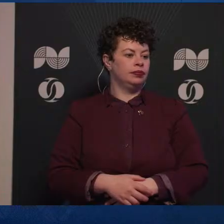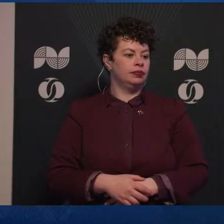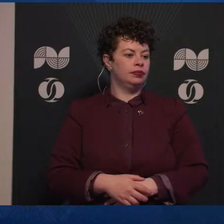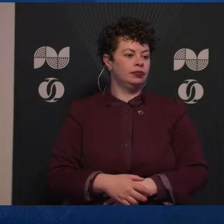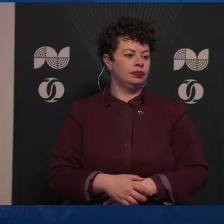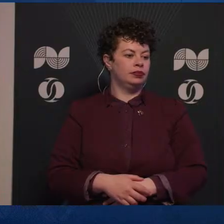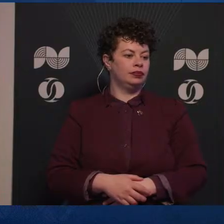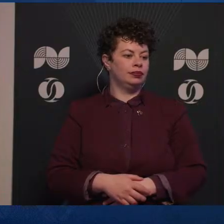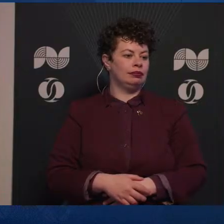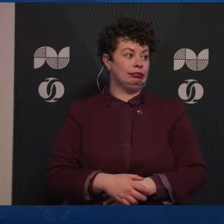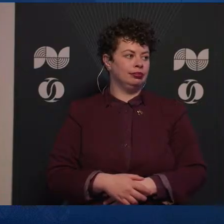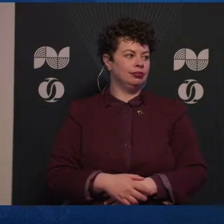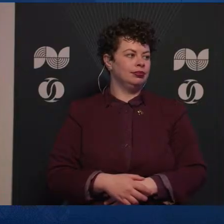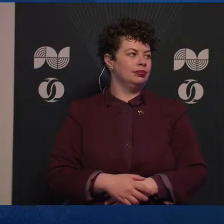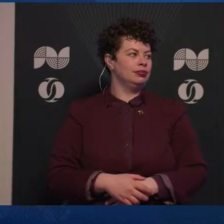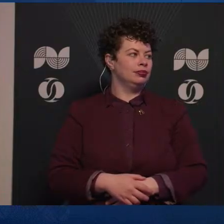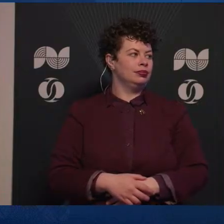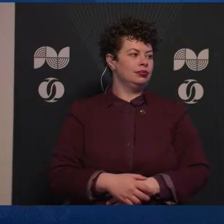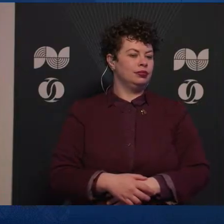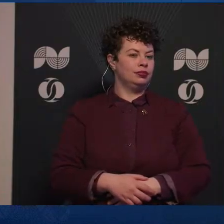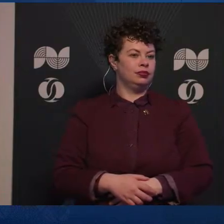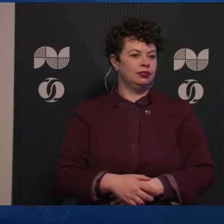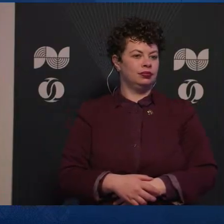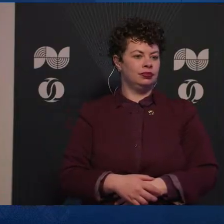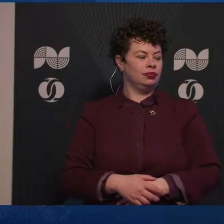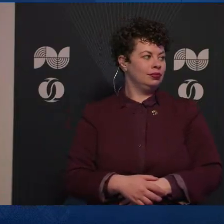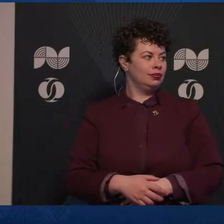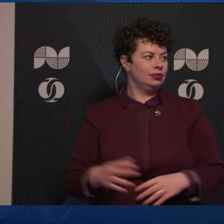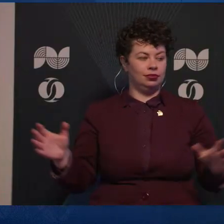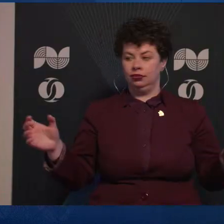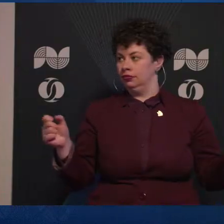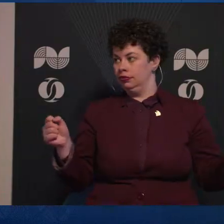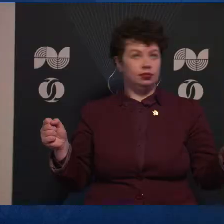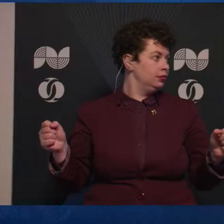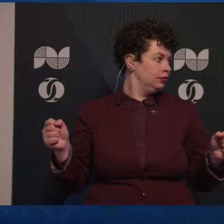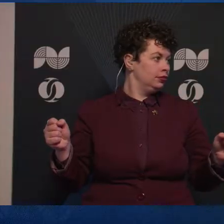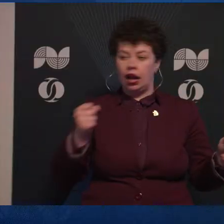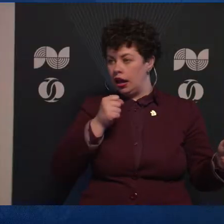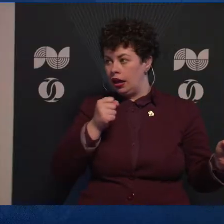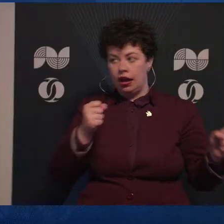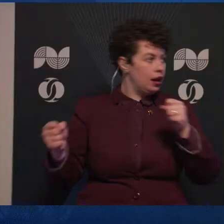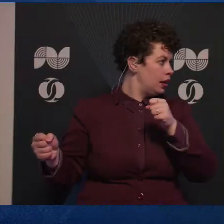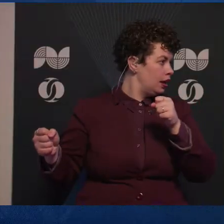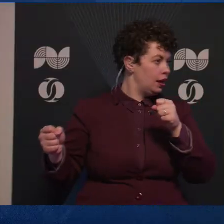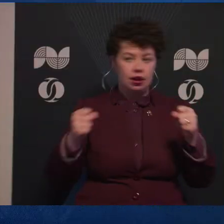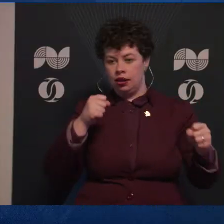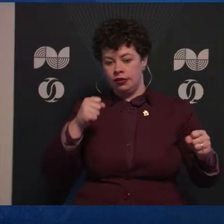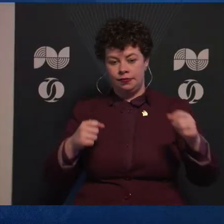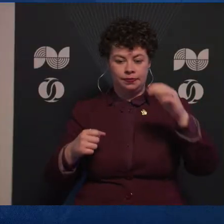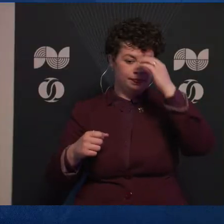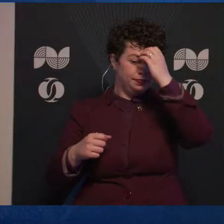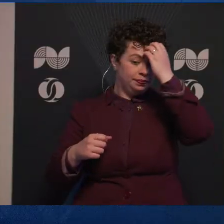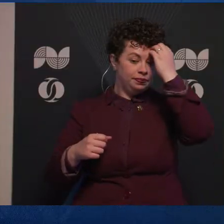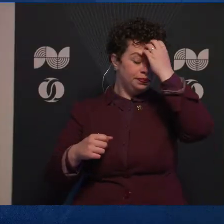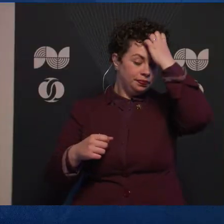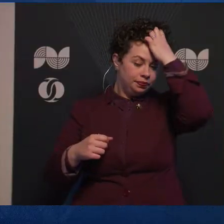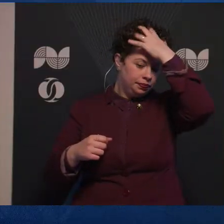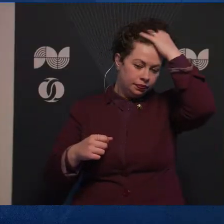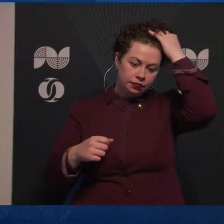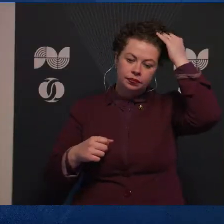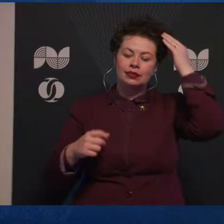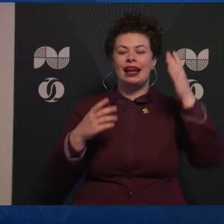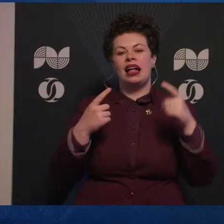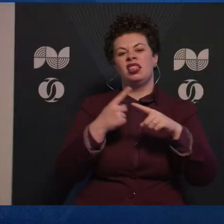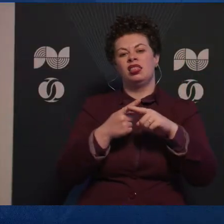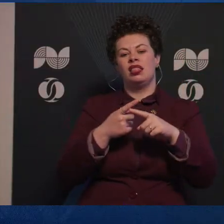another EBRD colleague. There's microphones coming at you from both directions. Oh. And then I'm just going to ask a very quick closing